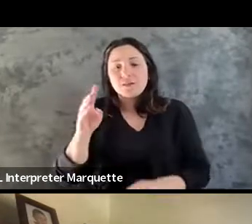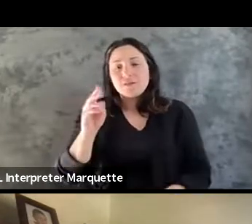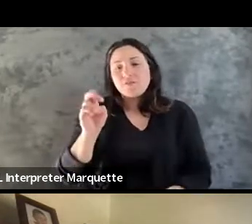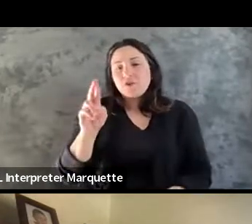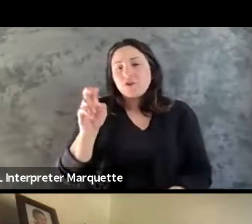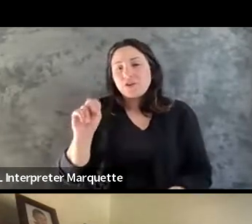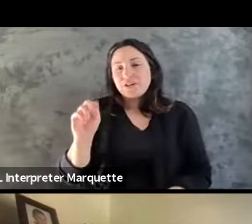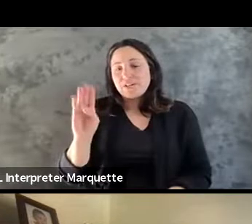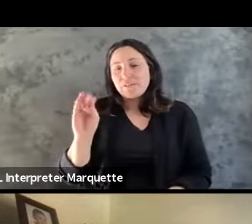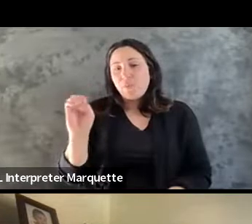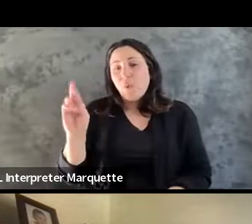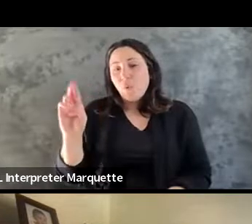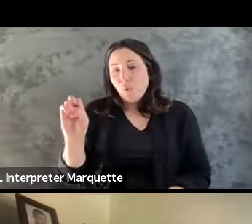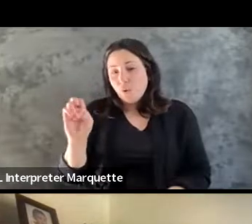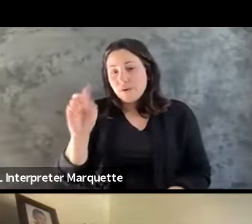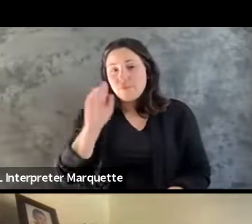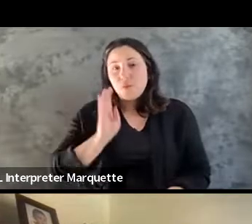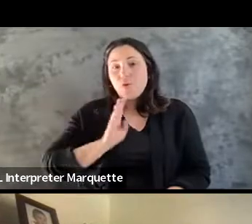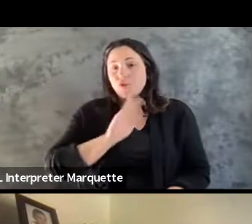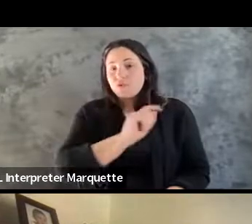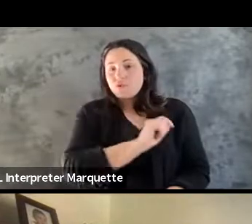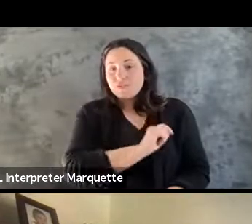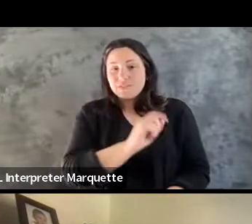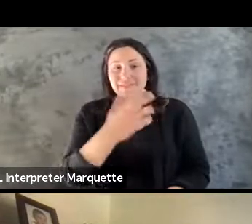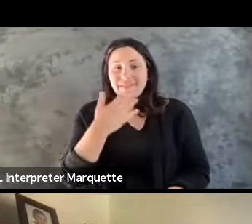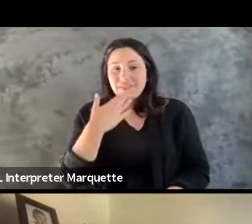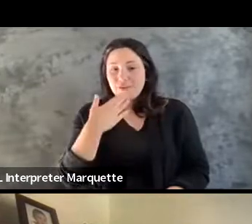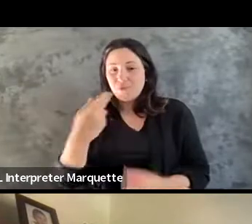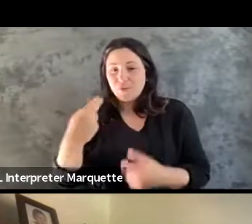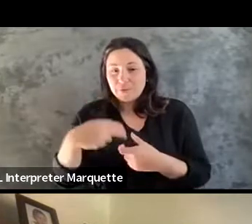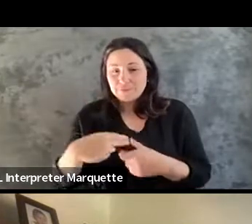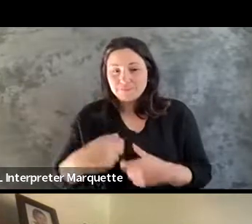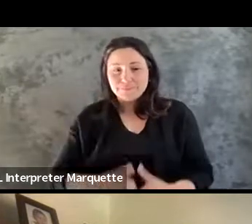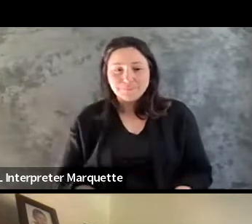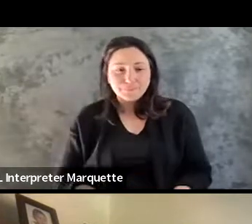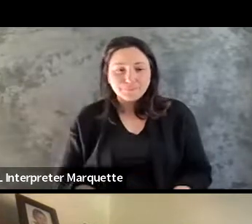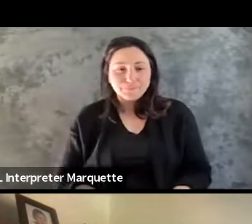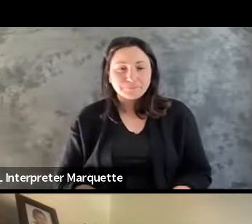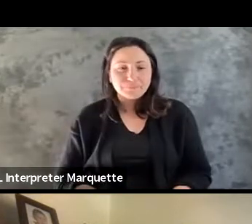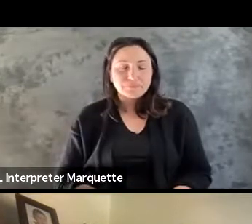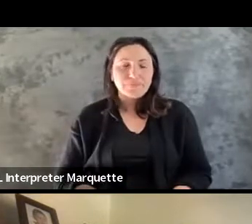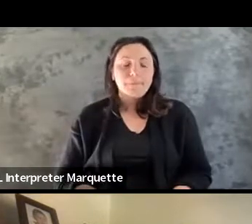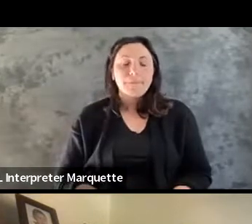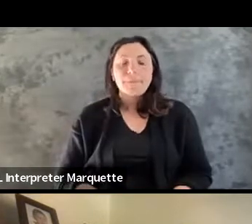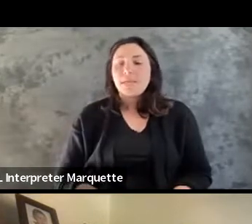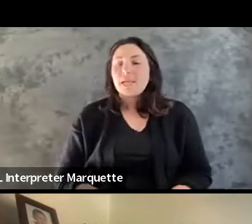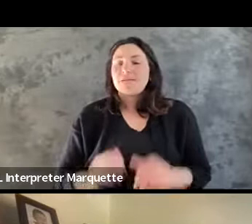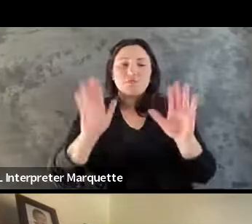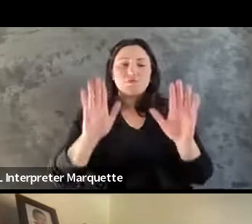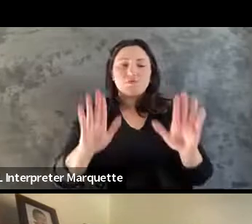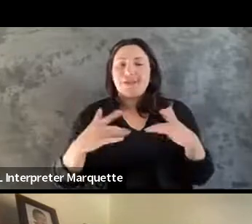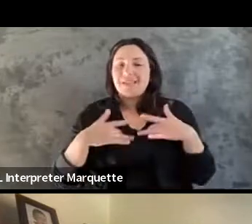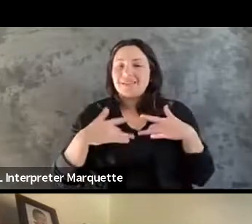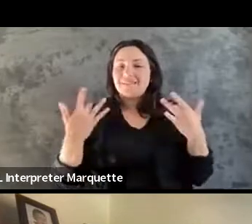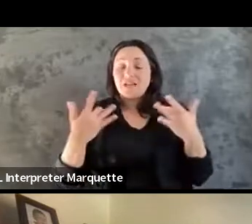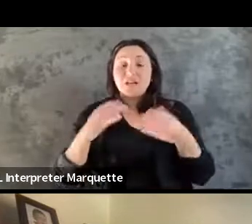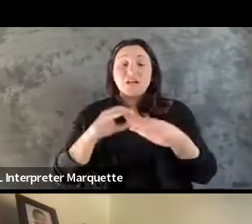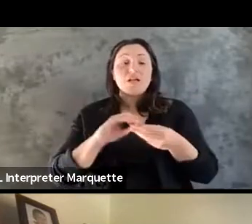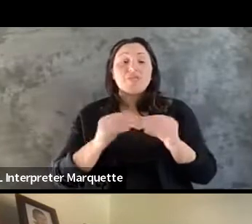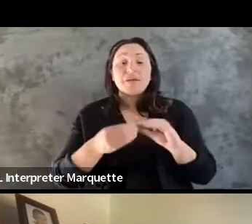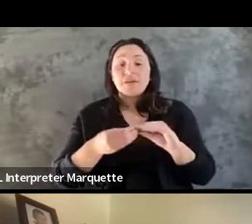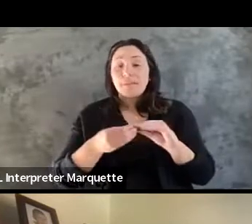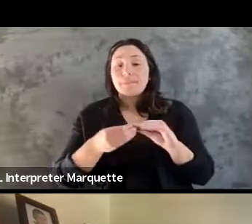of Trustees. Thank you for coming and joining us. It was a great, successful event. Like I said, the numbers will be out